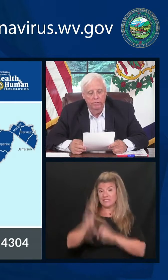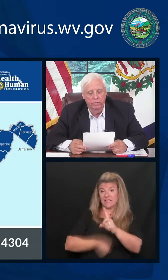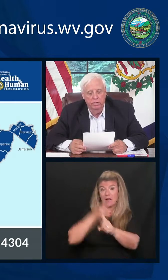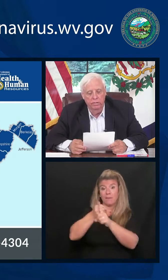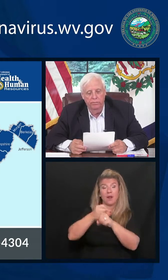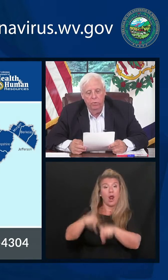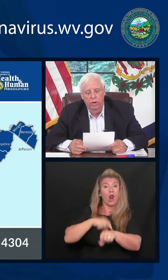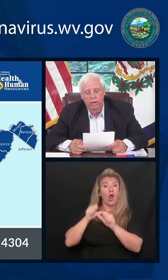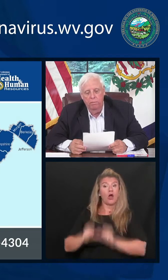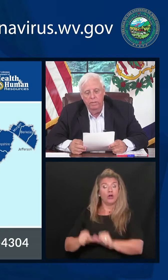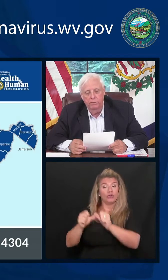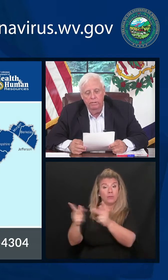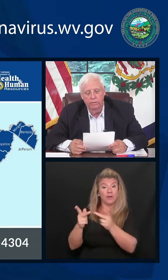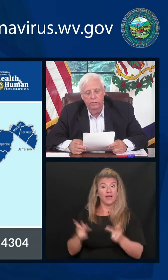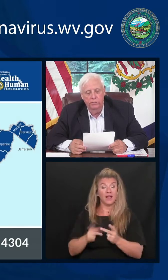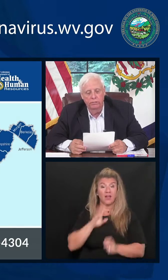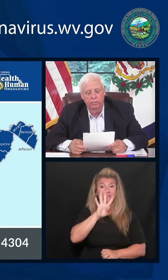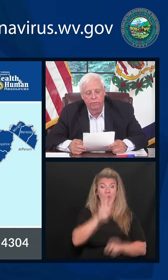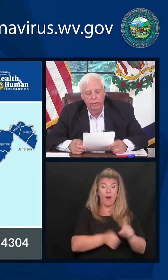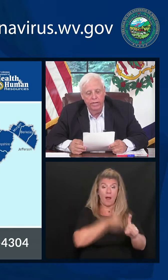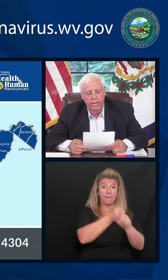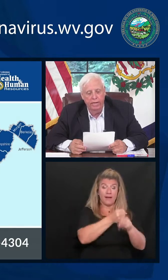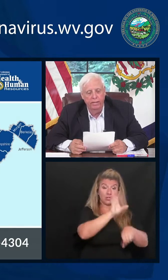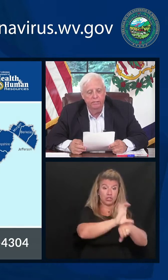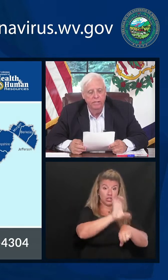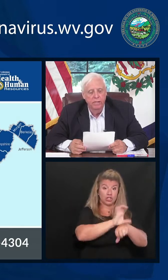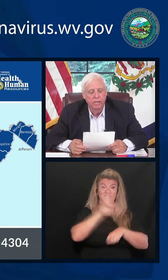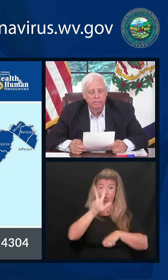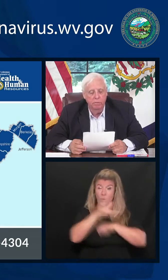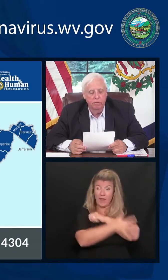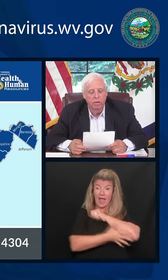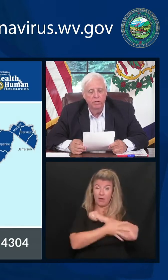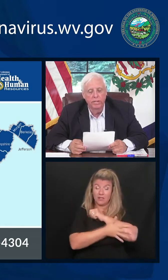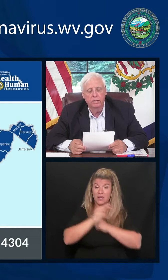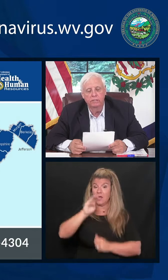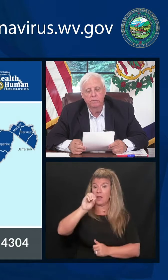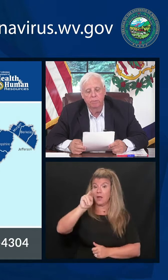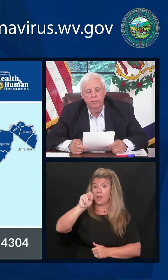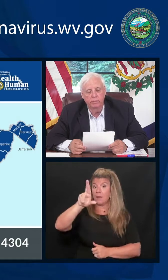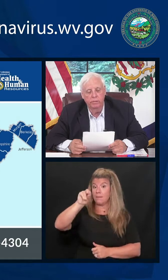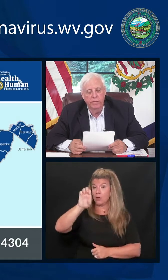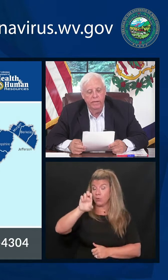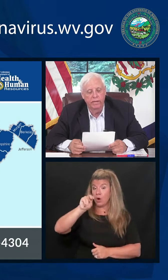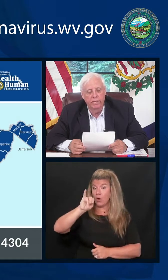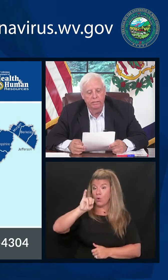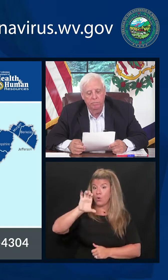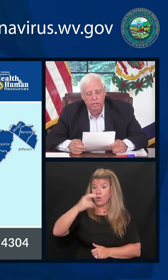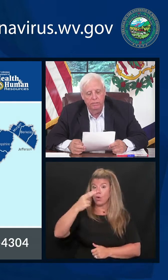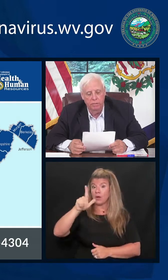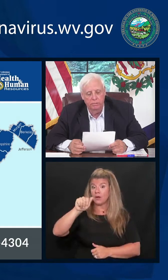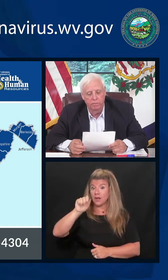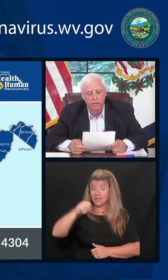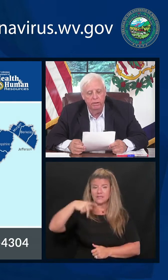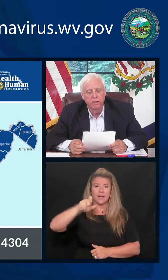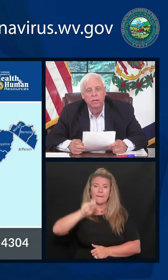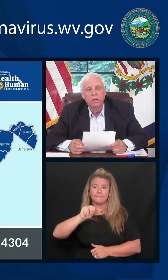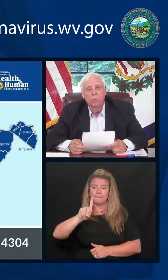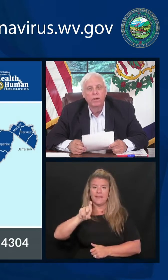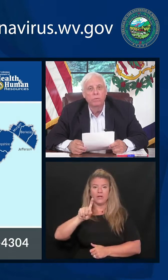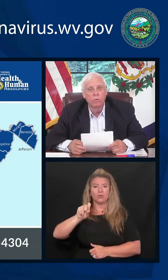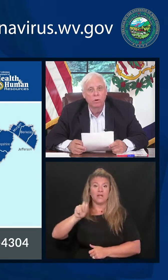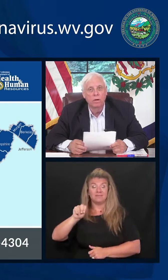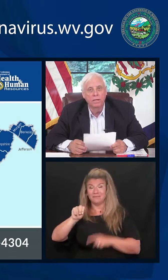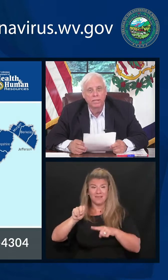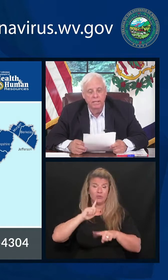care facilities, 4 outbreaks in our churches in 3 counties. That's Monroe, Nicholas, and Pendleton County. That's much, much better. We